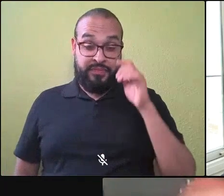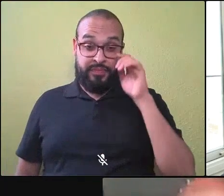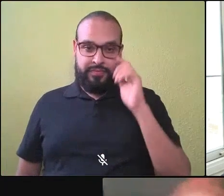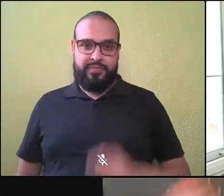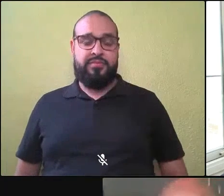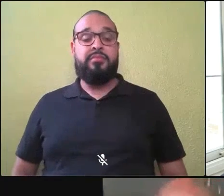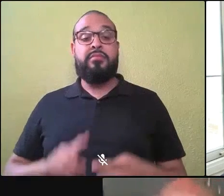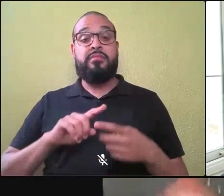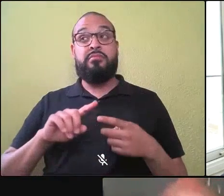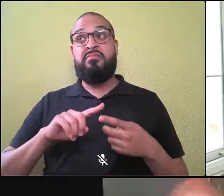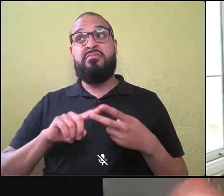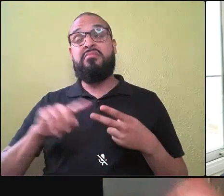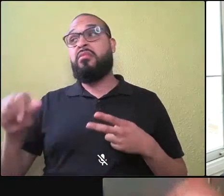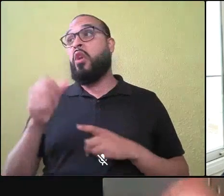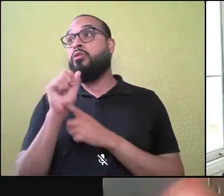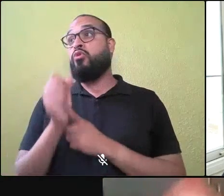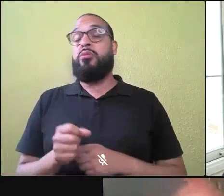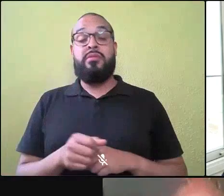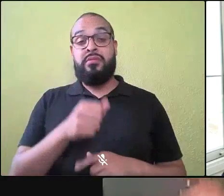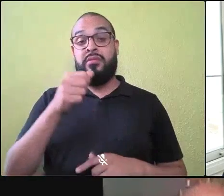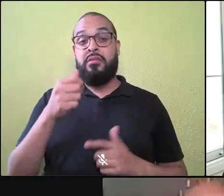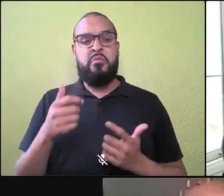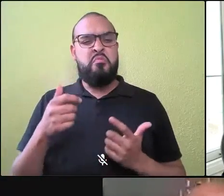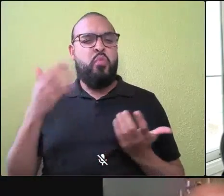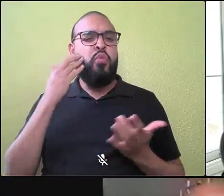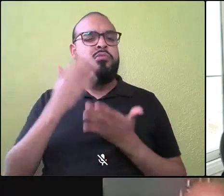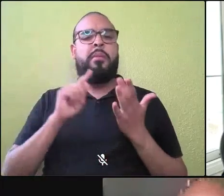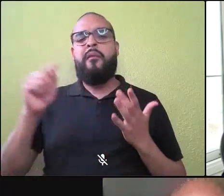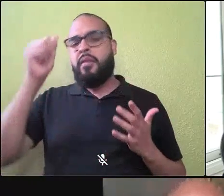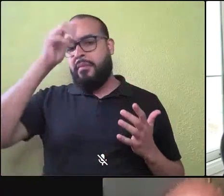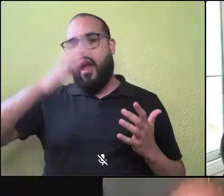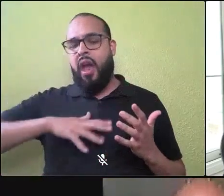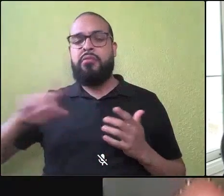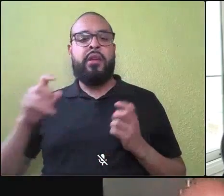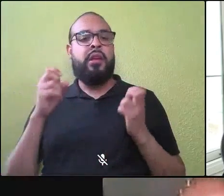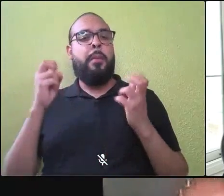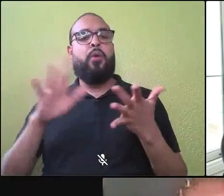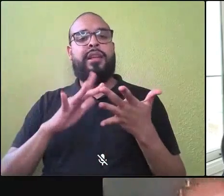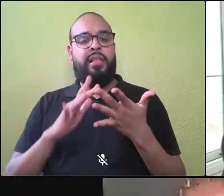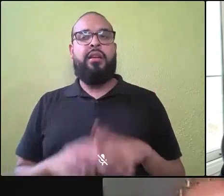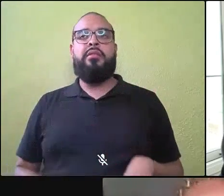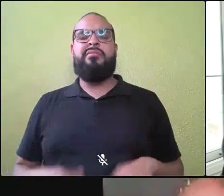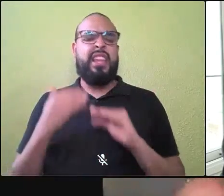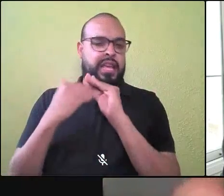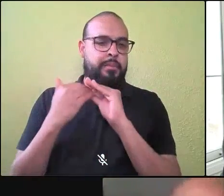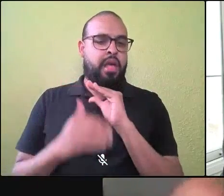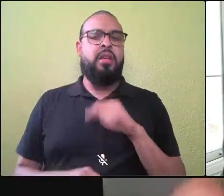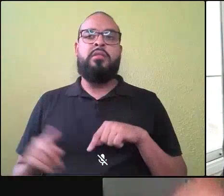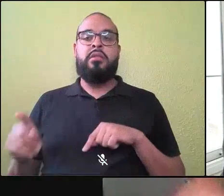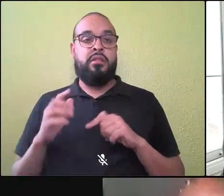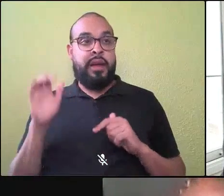in the email saying they are looking for support, or looking for a recommendation, or looking for a tip. And people